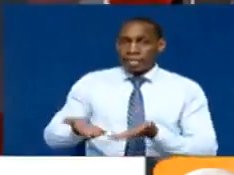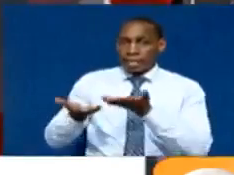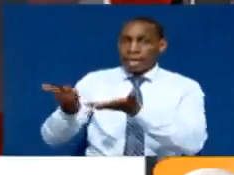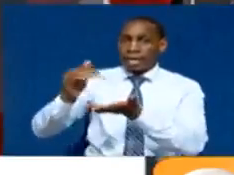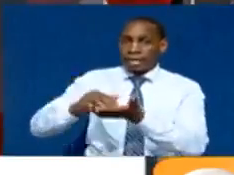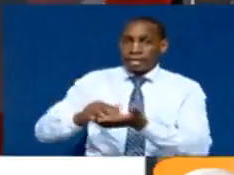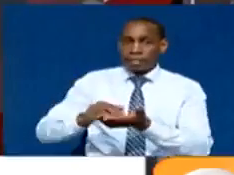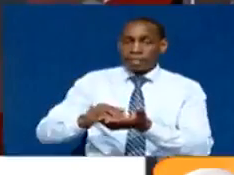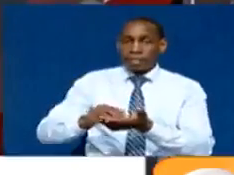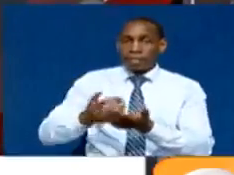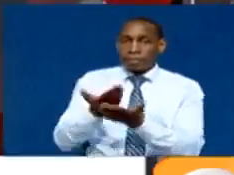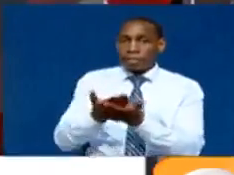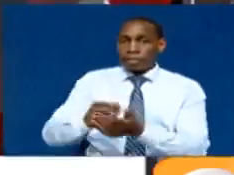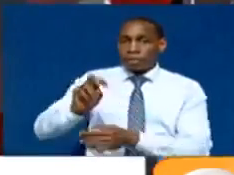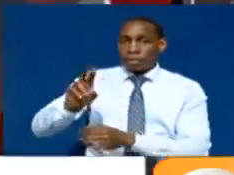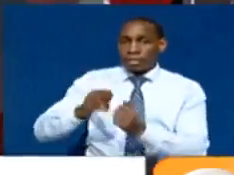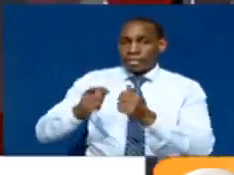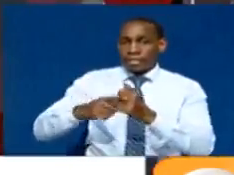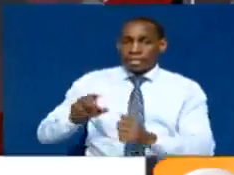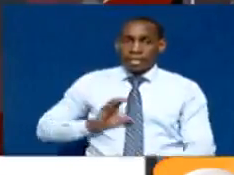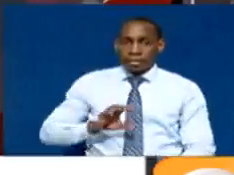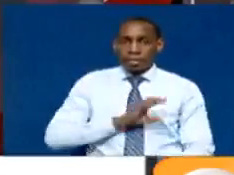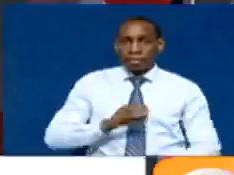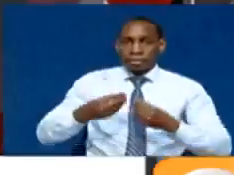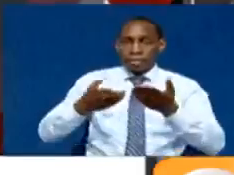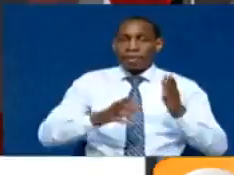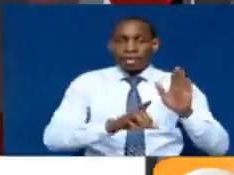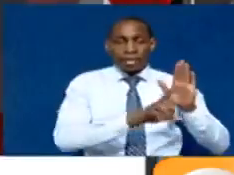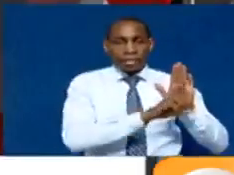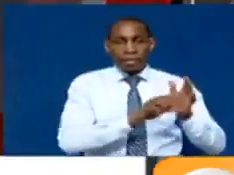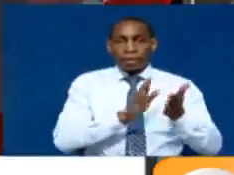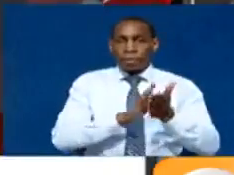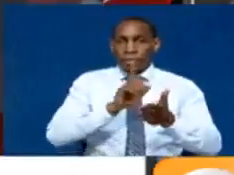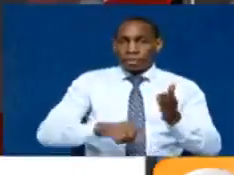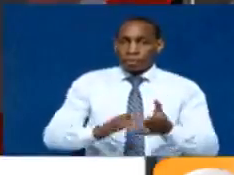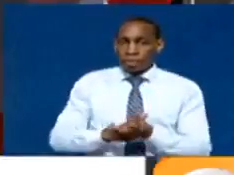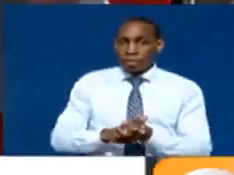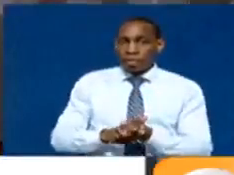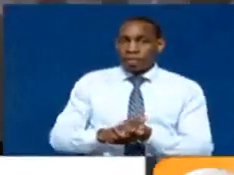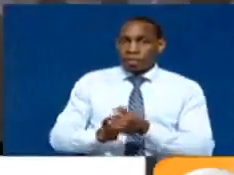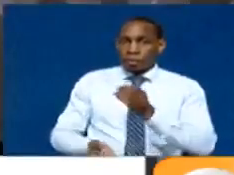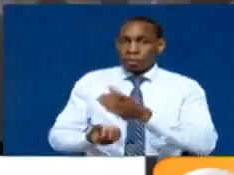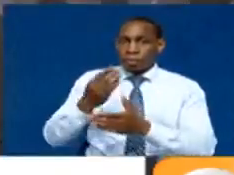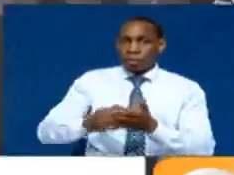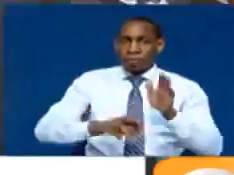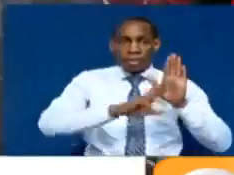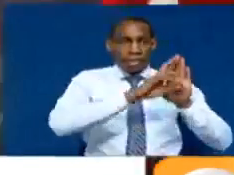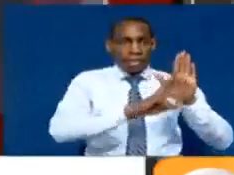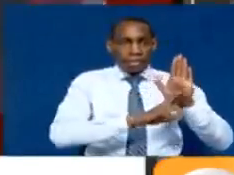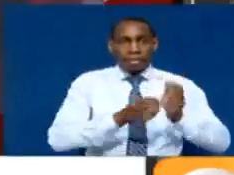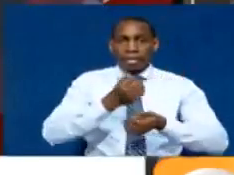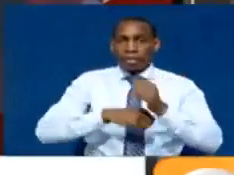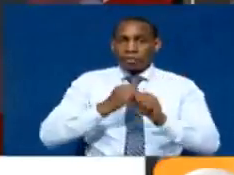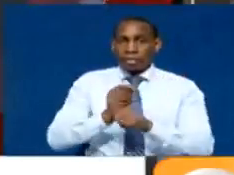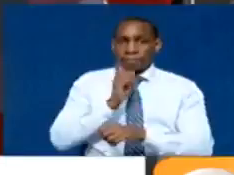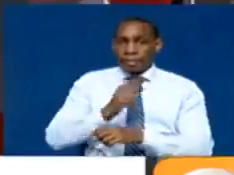regulations tabled in 2016. The Committee on Delegated Legislation recommended to the House to annul the regulations, which it did